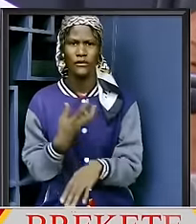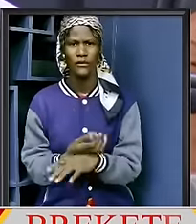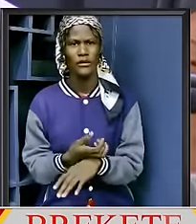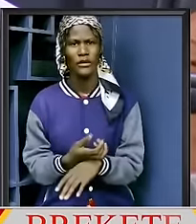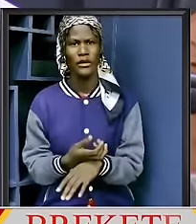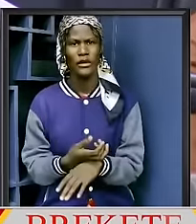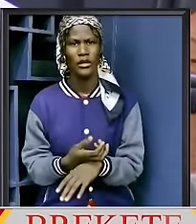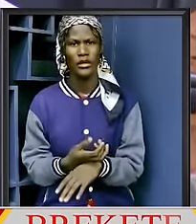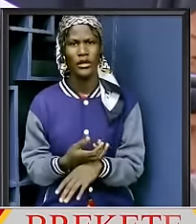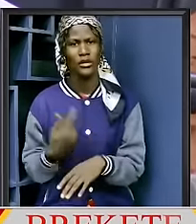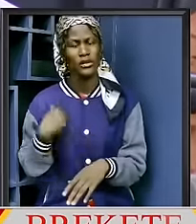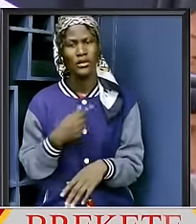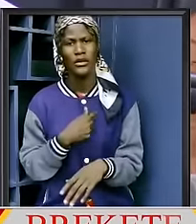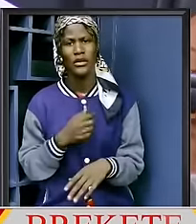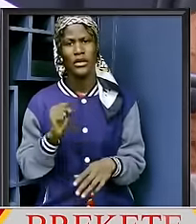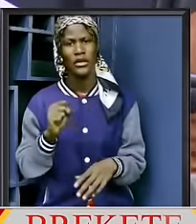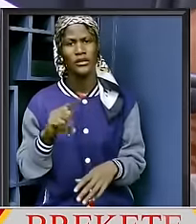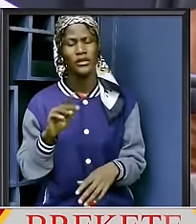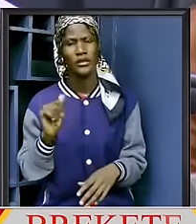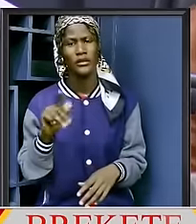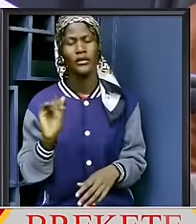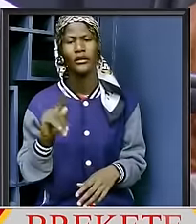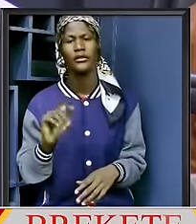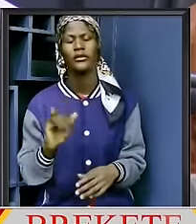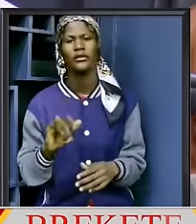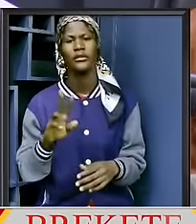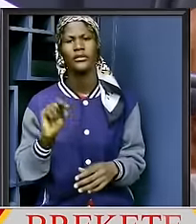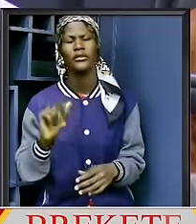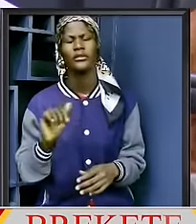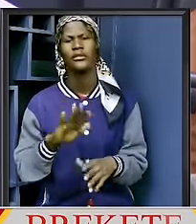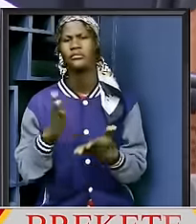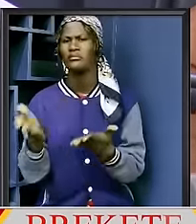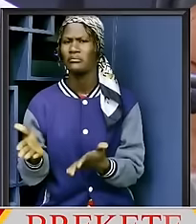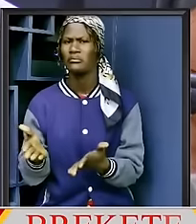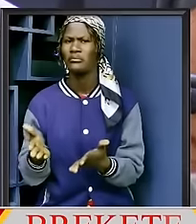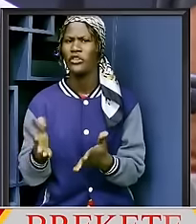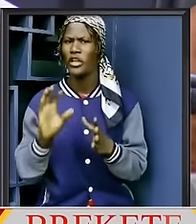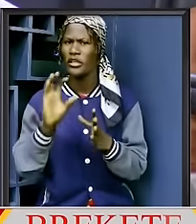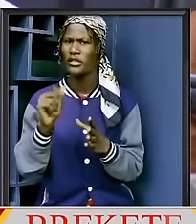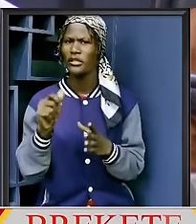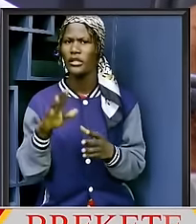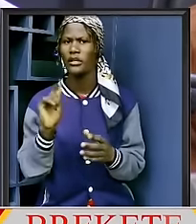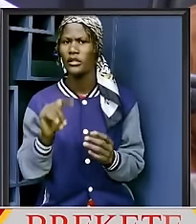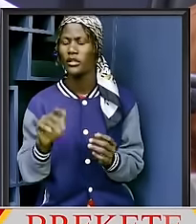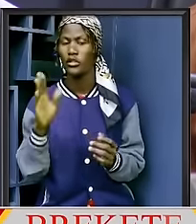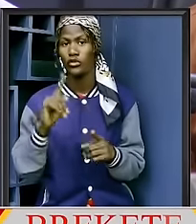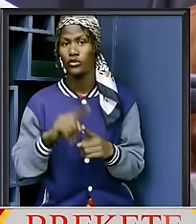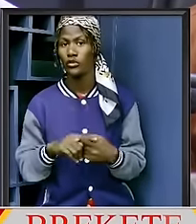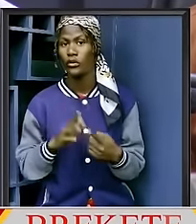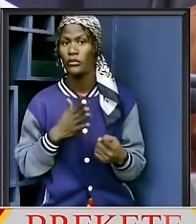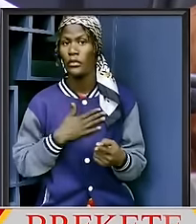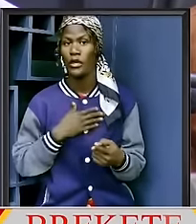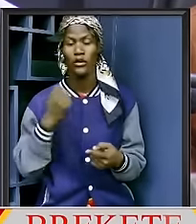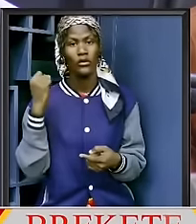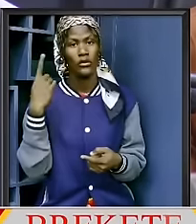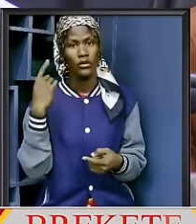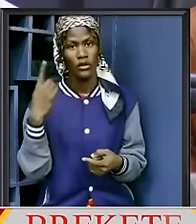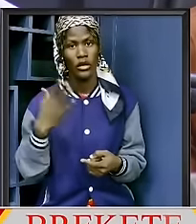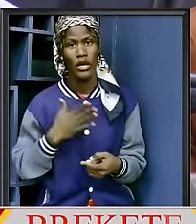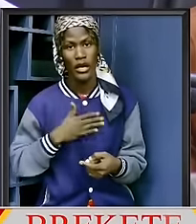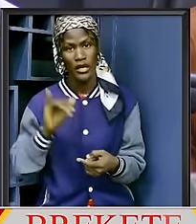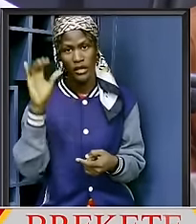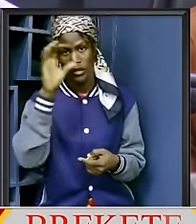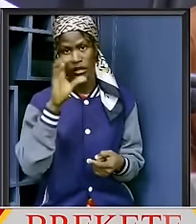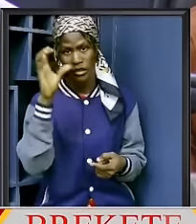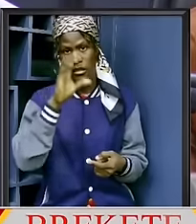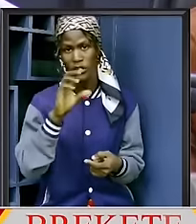are the one that started this something. Even the card, everything. I was the one that drafted that. To my own understanding, I've seen Gumi and Lapo, the way